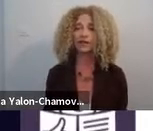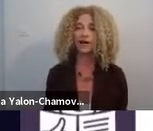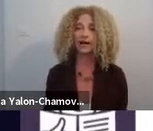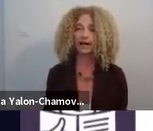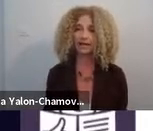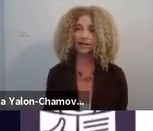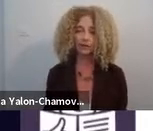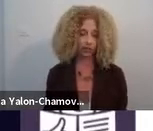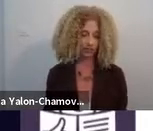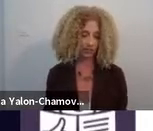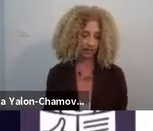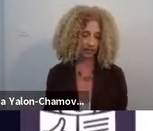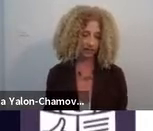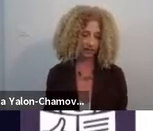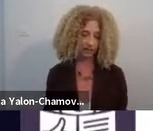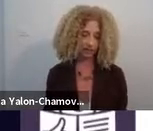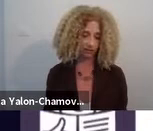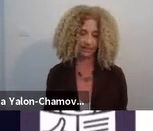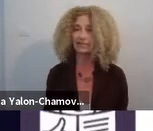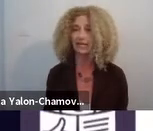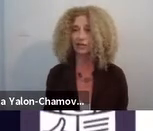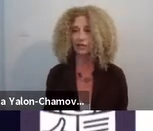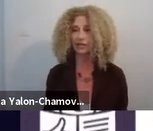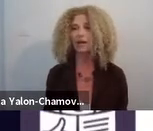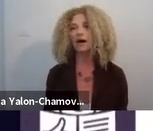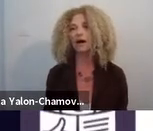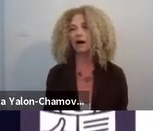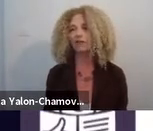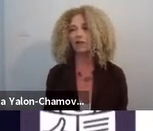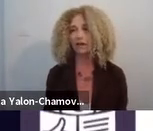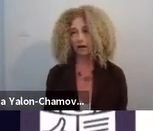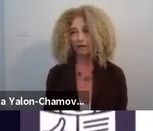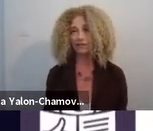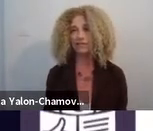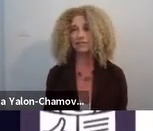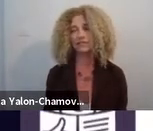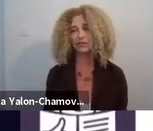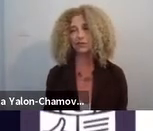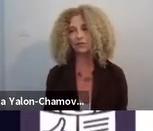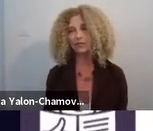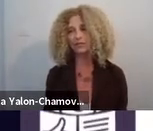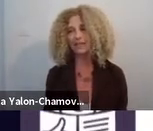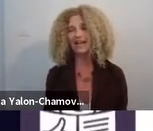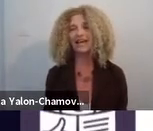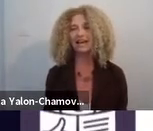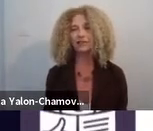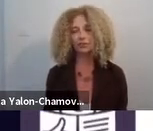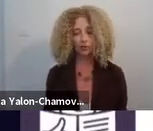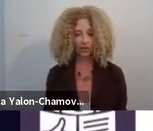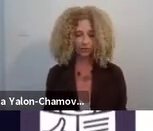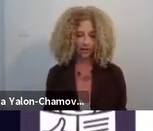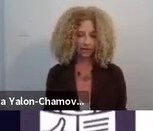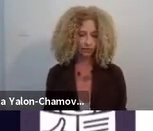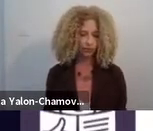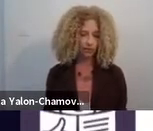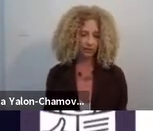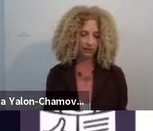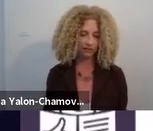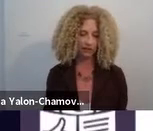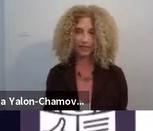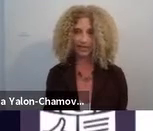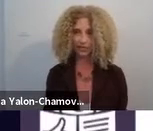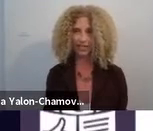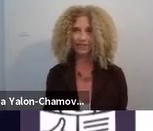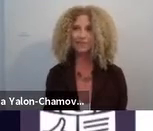with AIC, which is the International Organization of Conference Interpreters, and supported by the